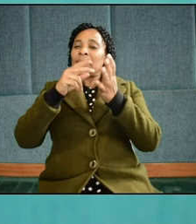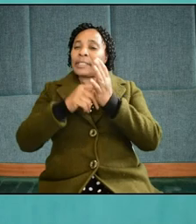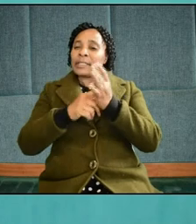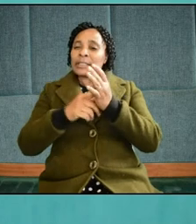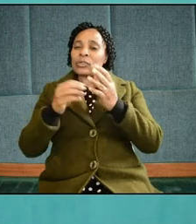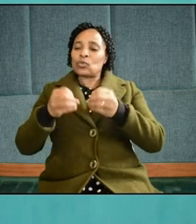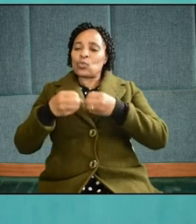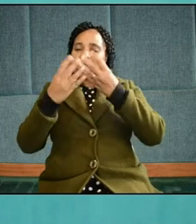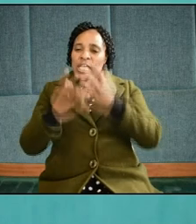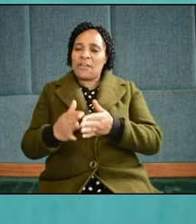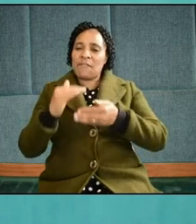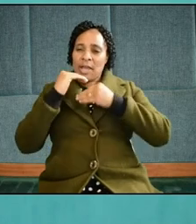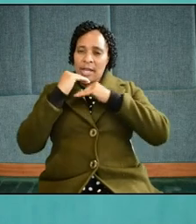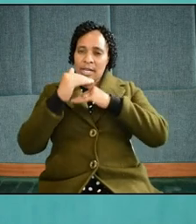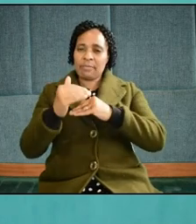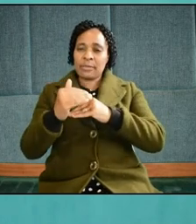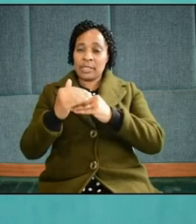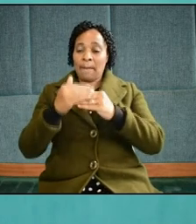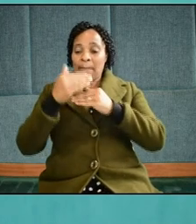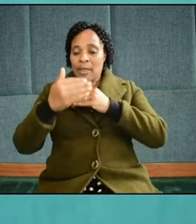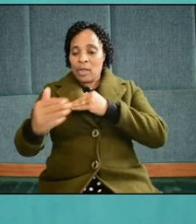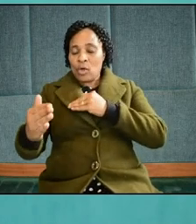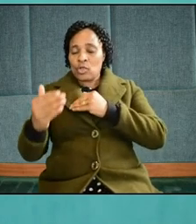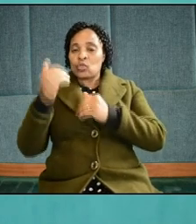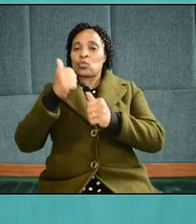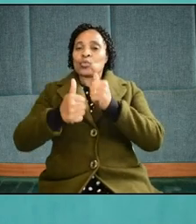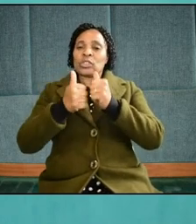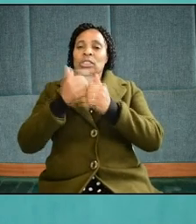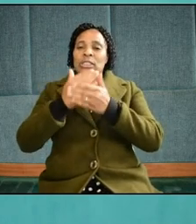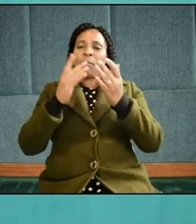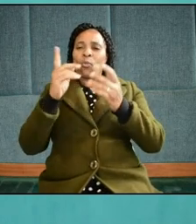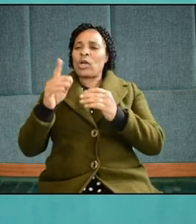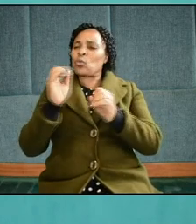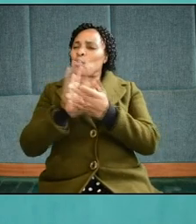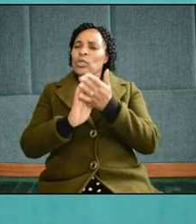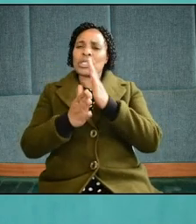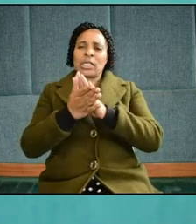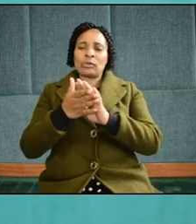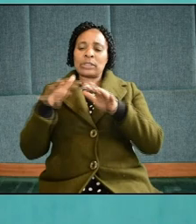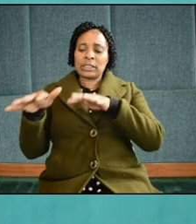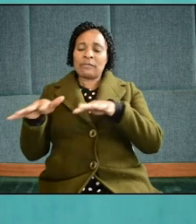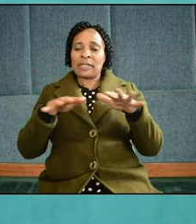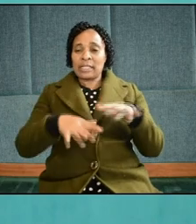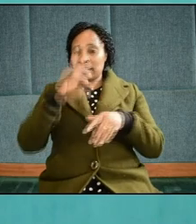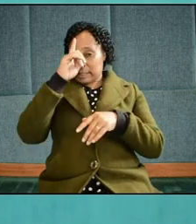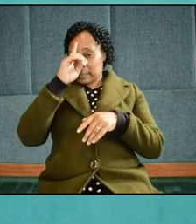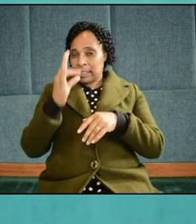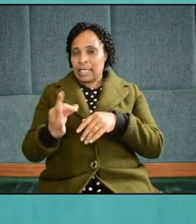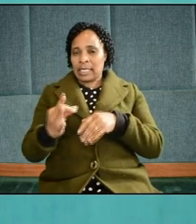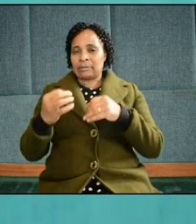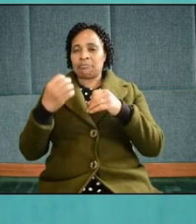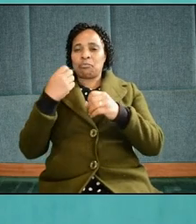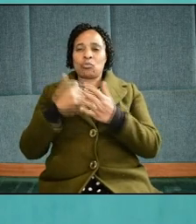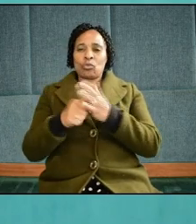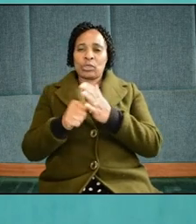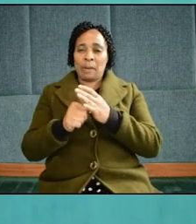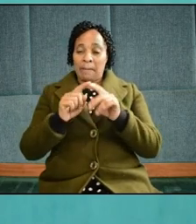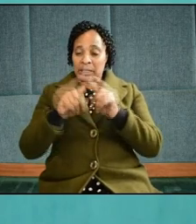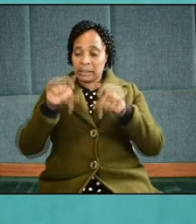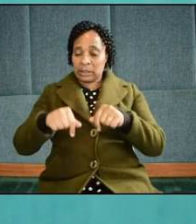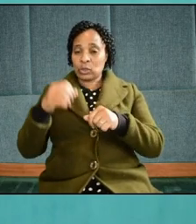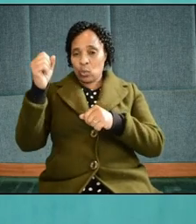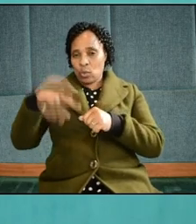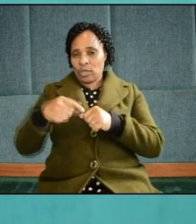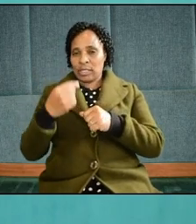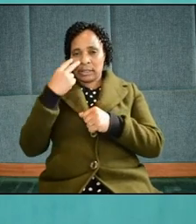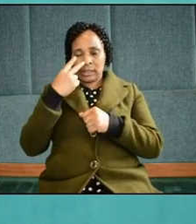a limit beyond which someone cannot go without suffering serious consequences. So as we study the lesson this quarter, we're going